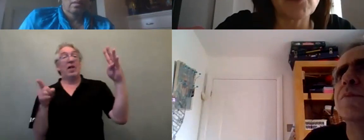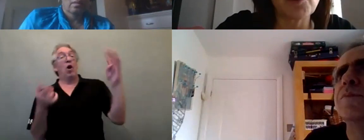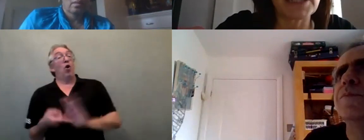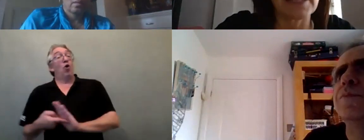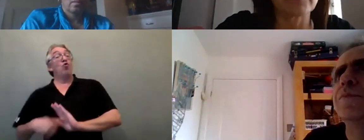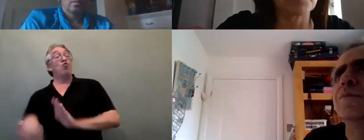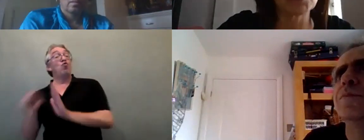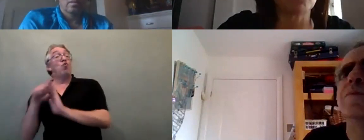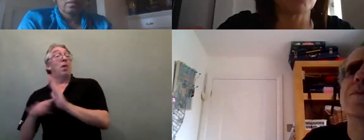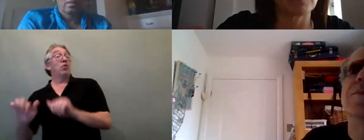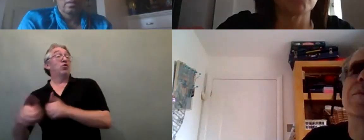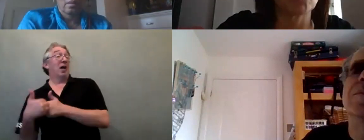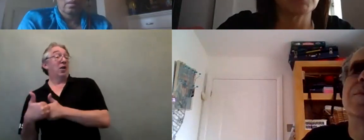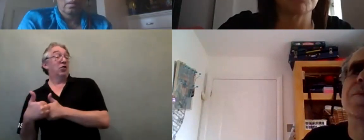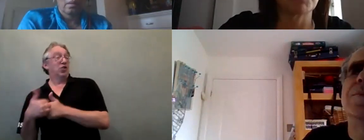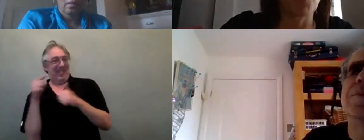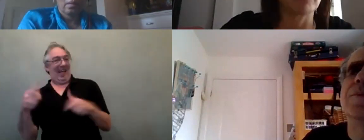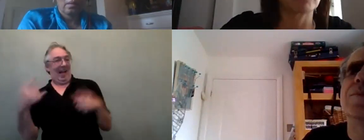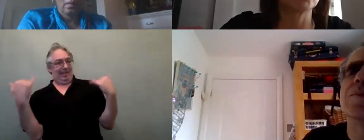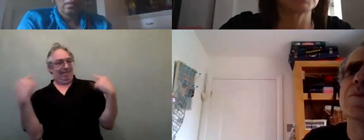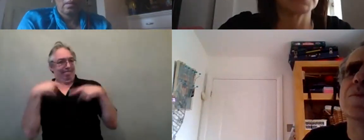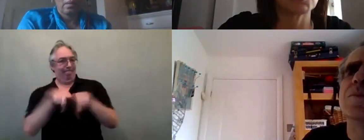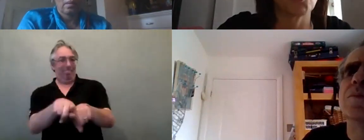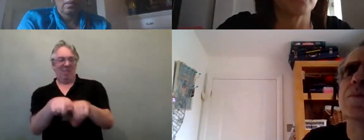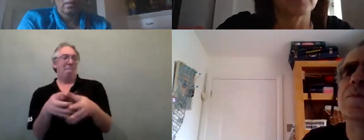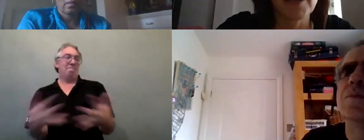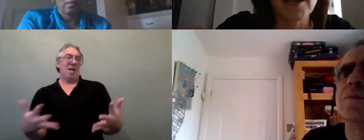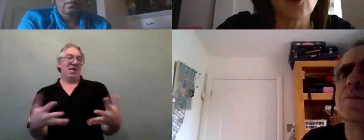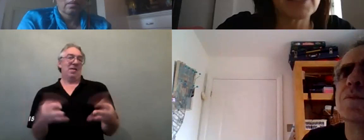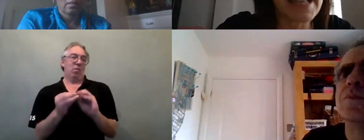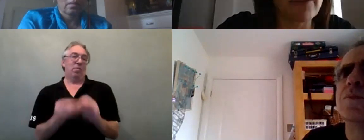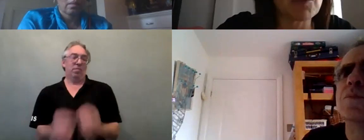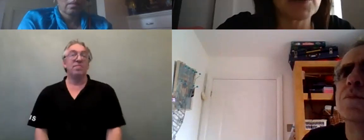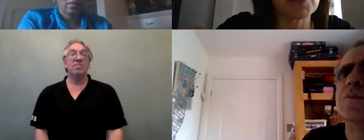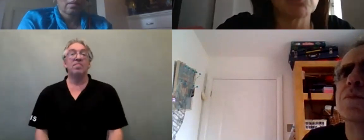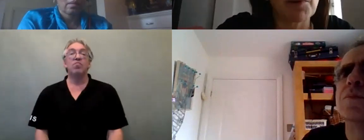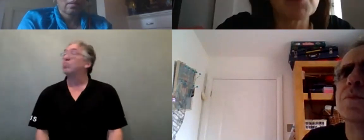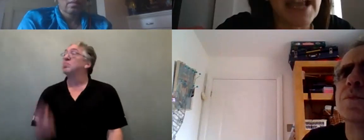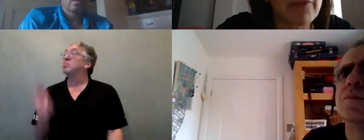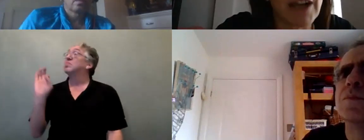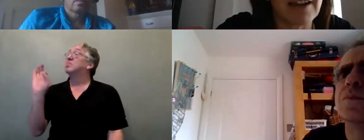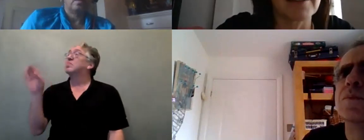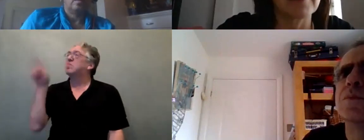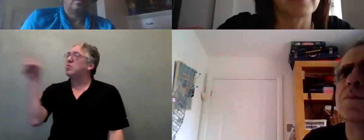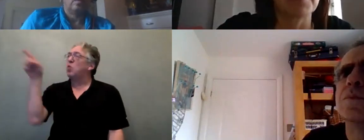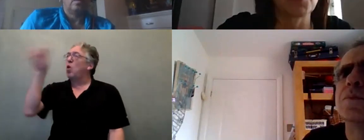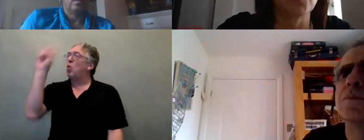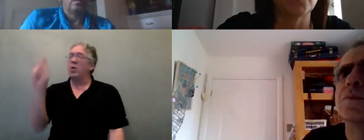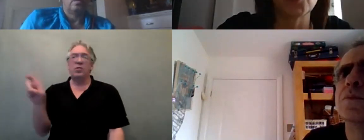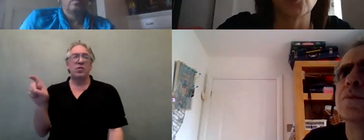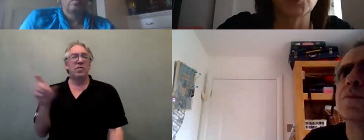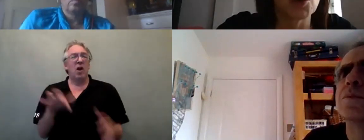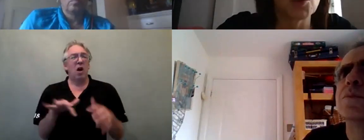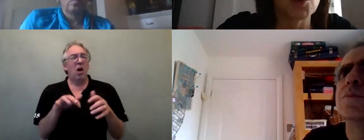have a few minutes left. I'm just wondering if you could give me one thought each on the safe. There was a question about safeguarding in terms